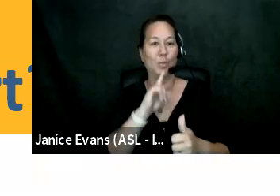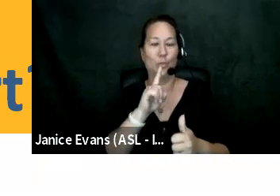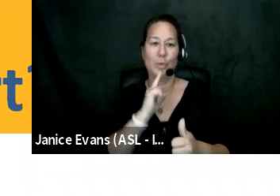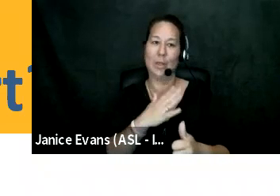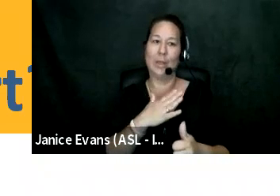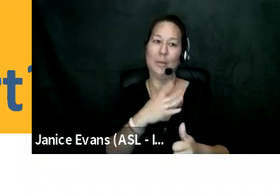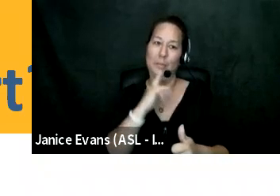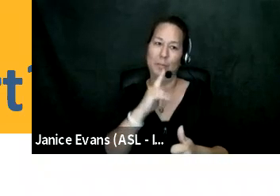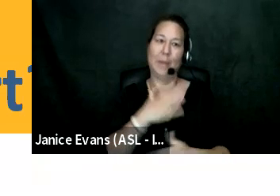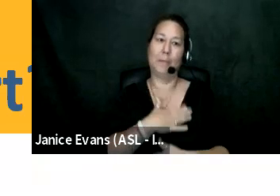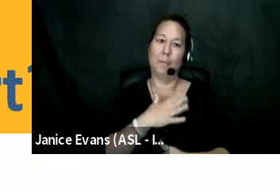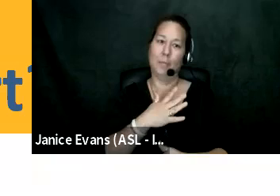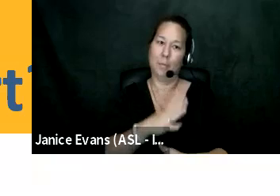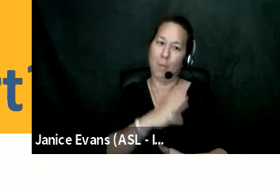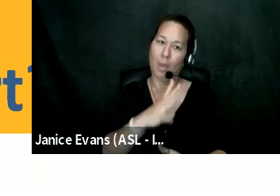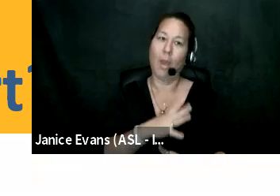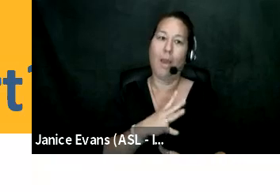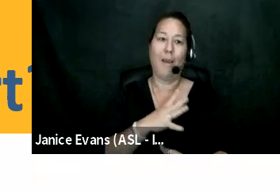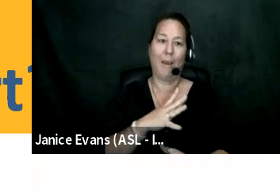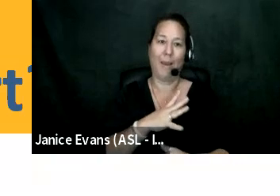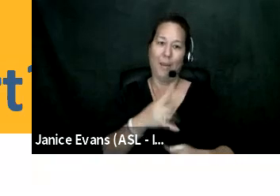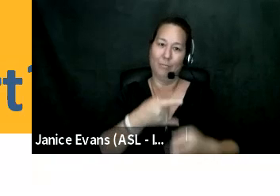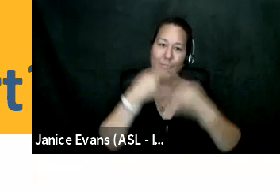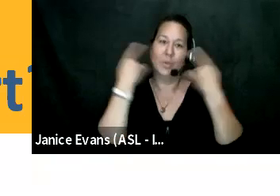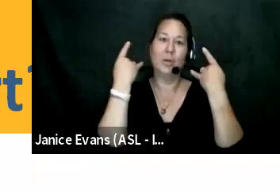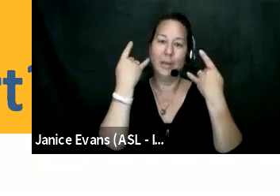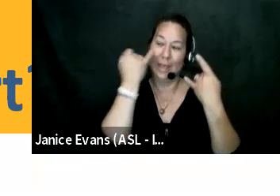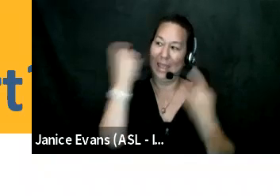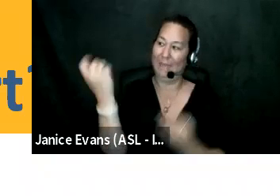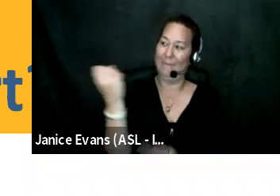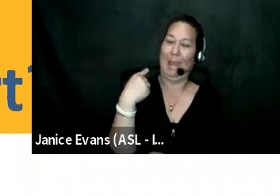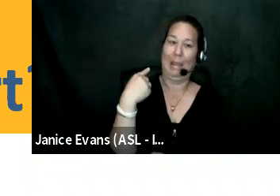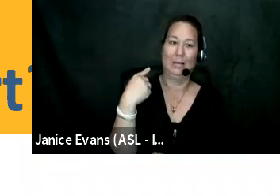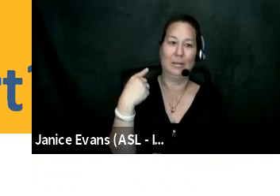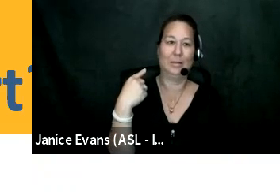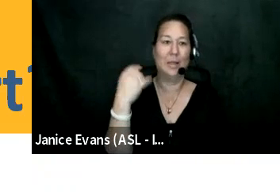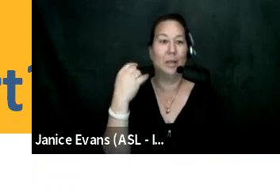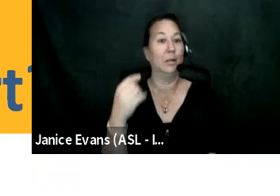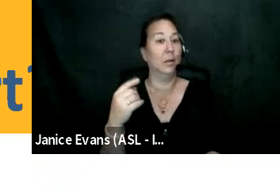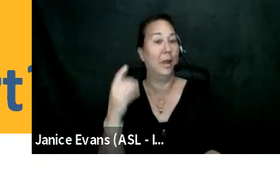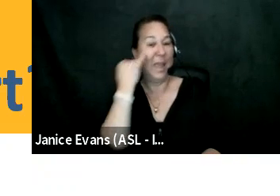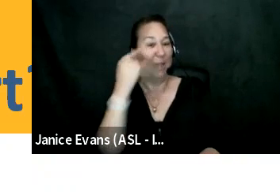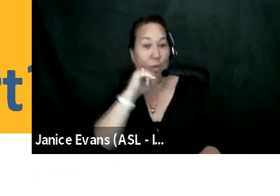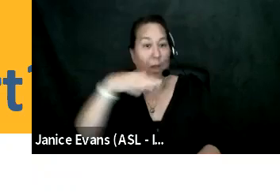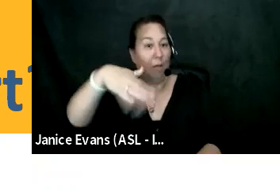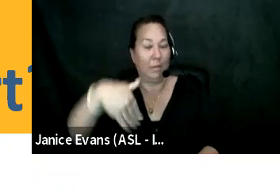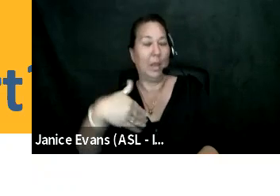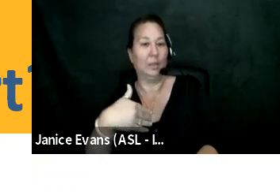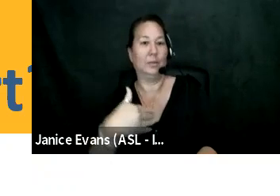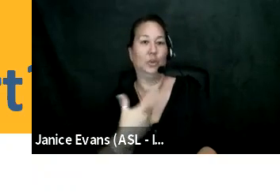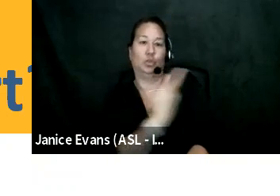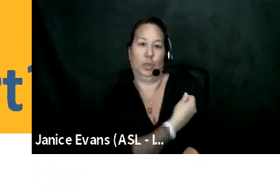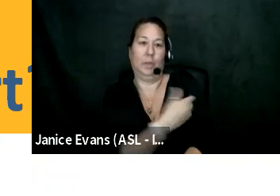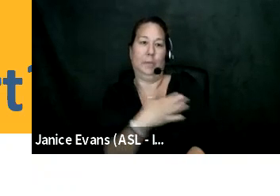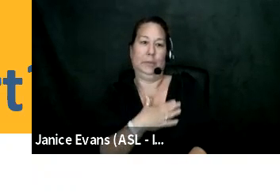is number one. Get vaccinated if you haven't already done so. Continue to practice